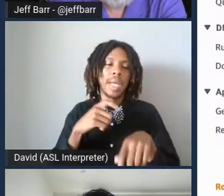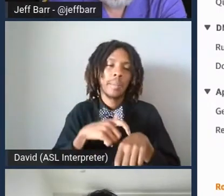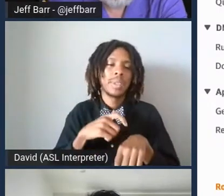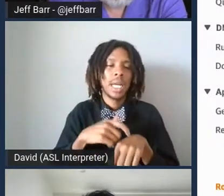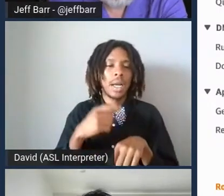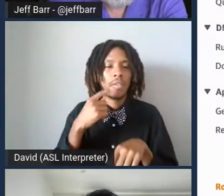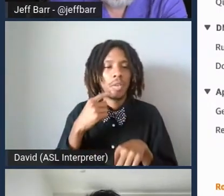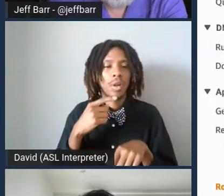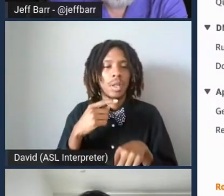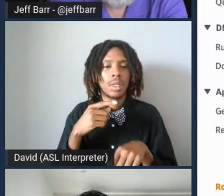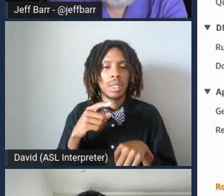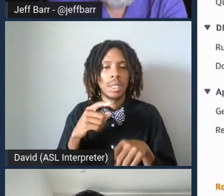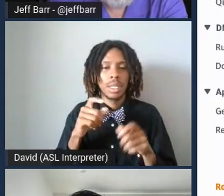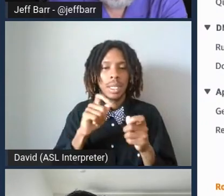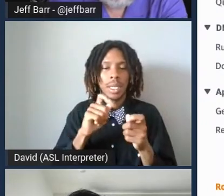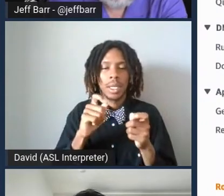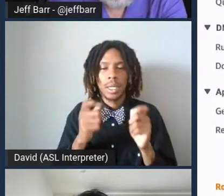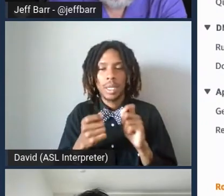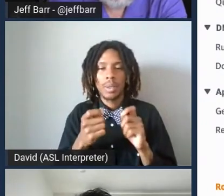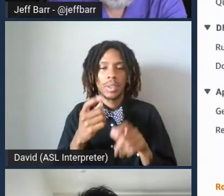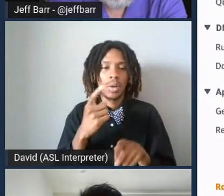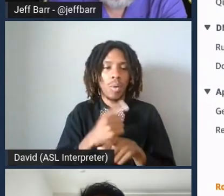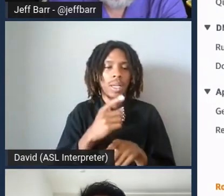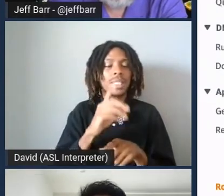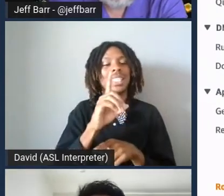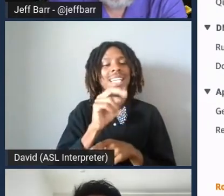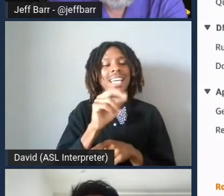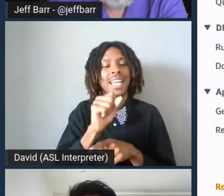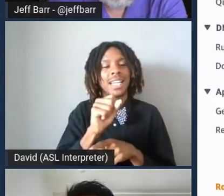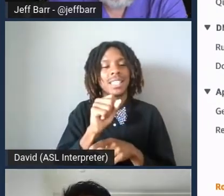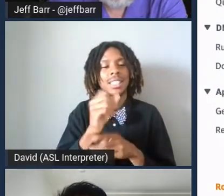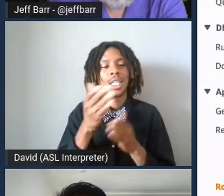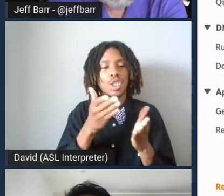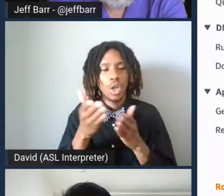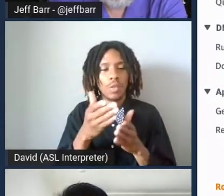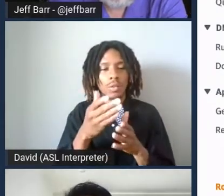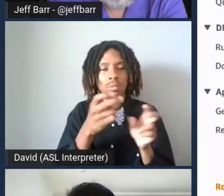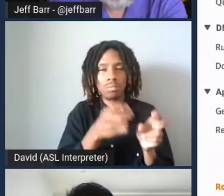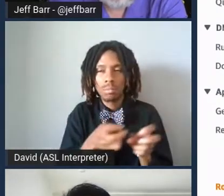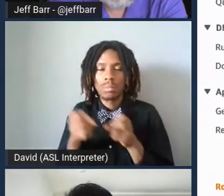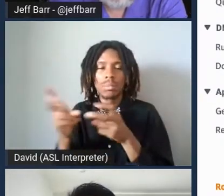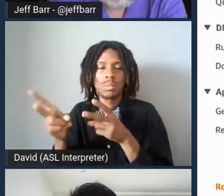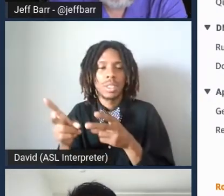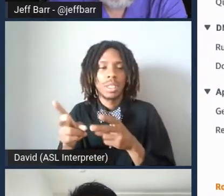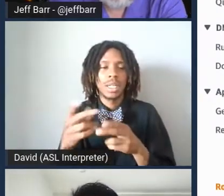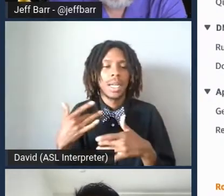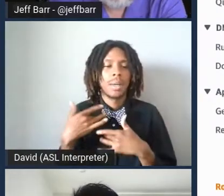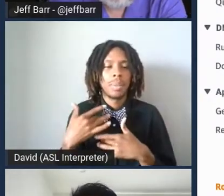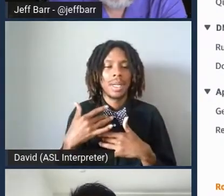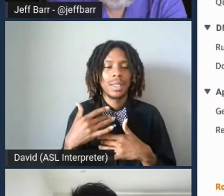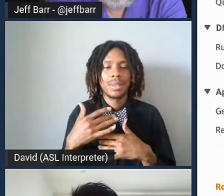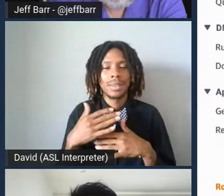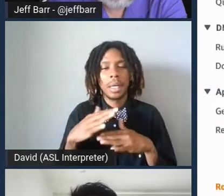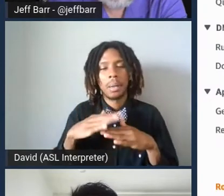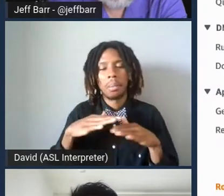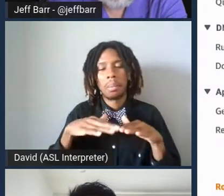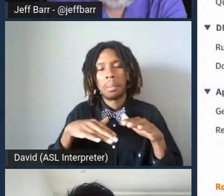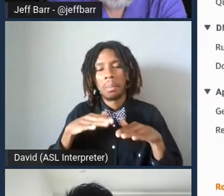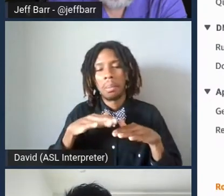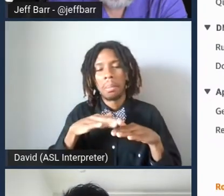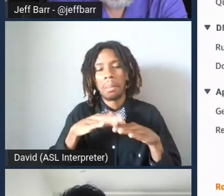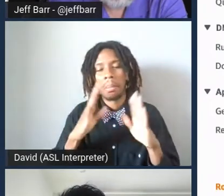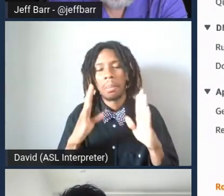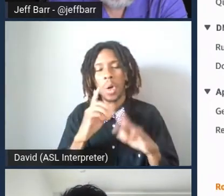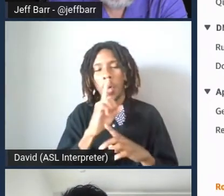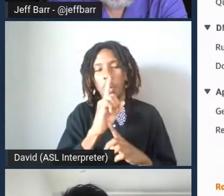the state to propagate to the Route33 DNS servers. So typically that happens like within 1 or 2 minutes. So let